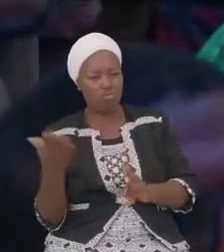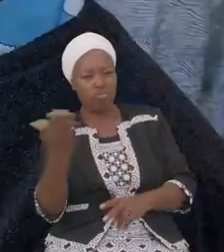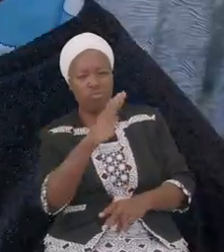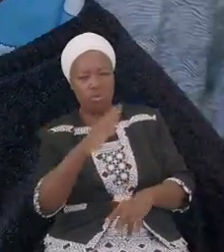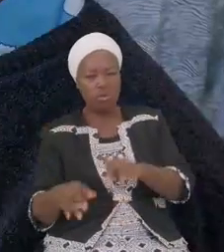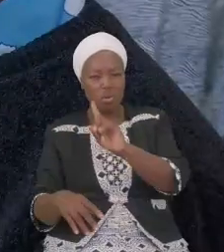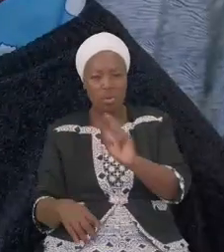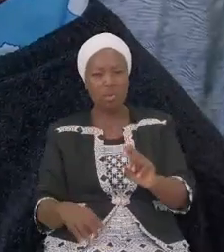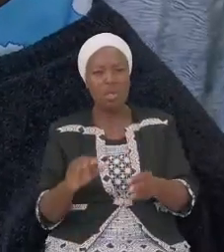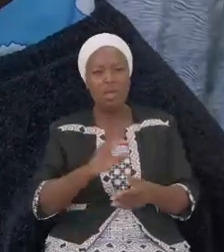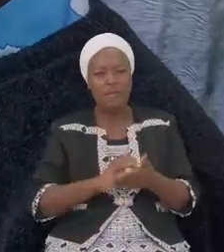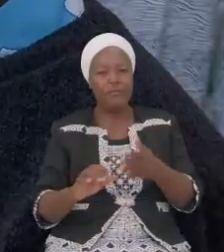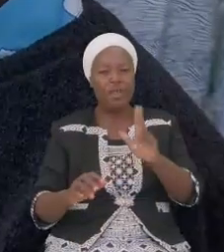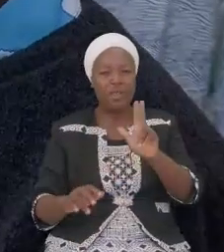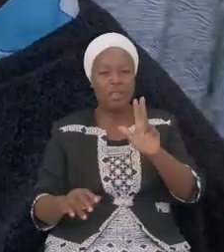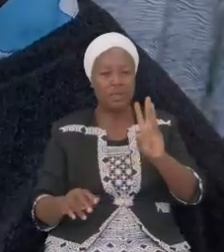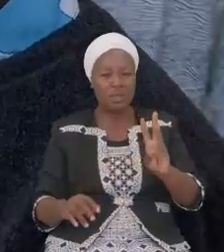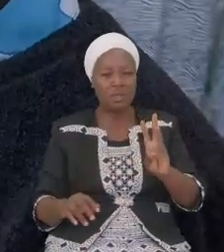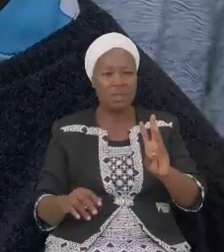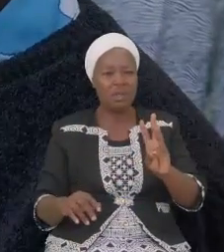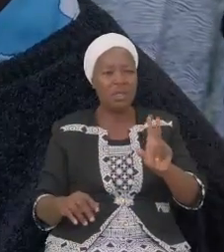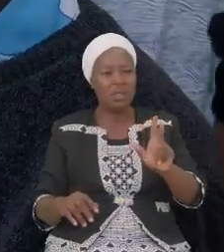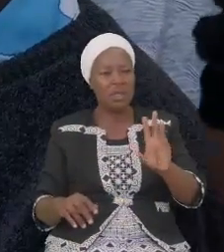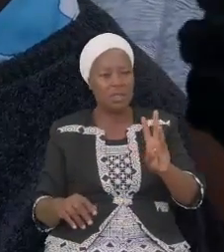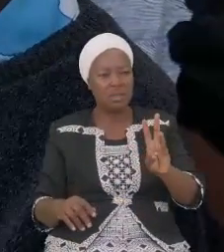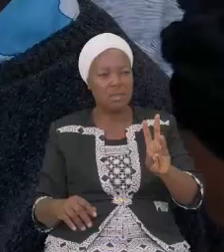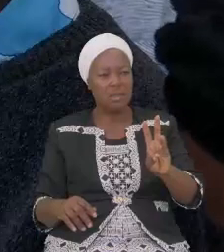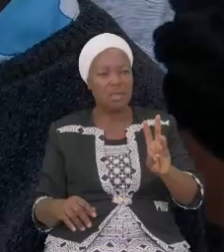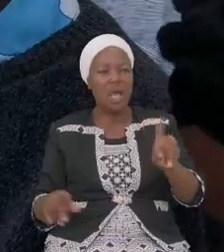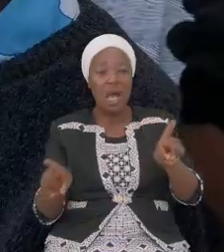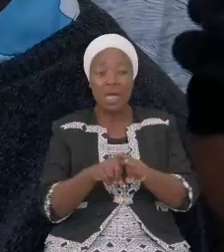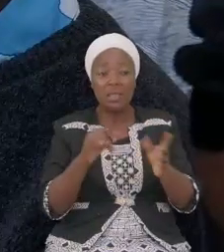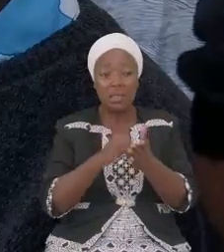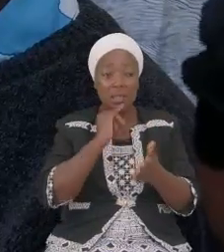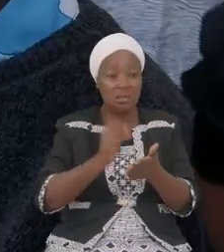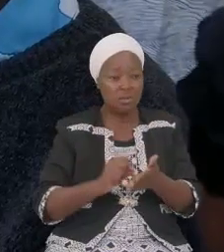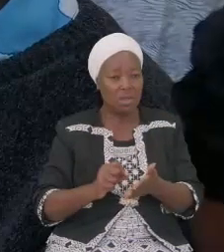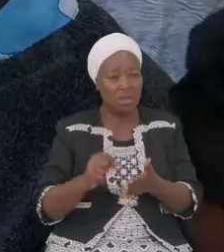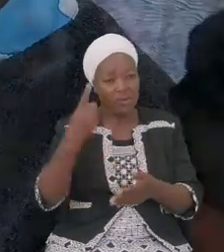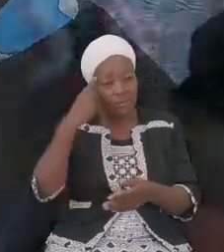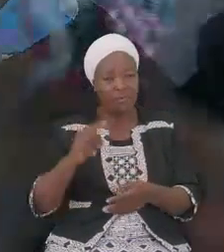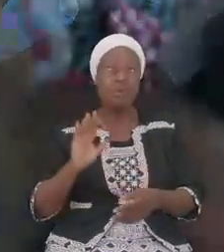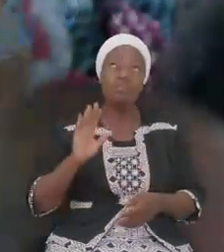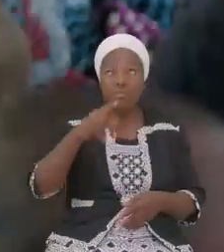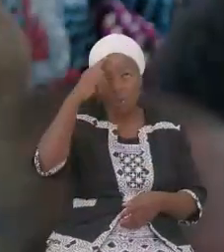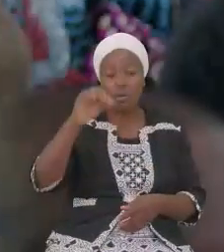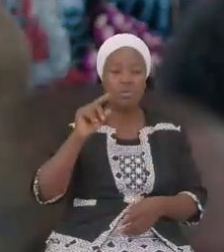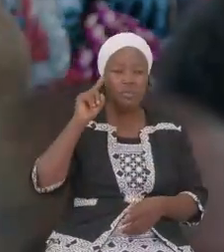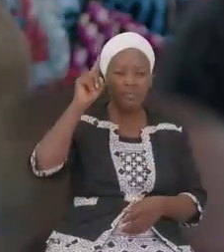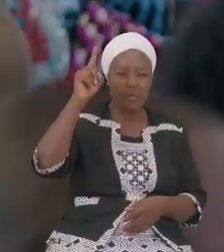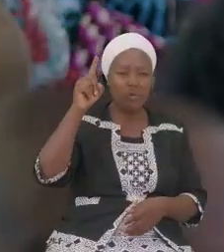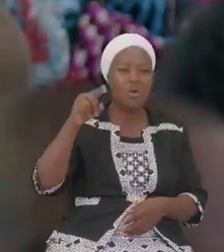verse 36. It says in verse 36, as it is written, for thy sake we